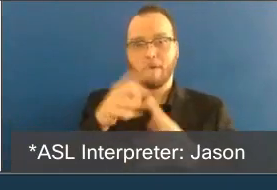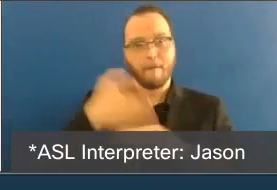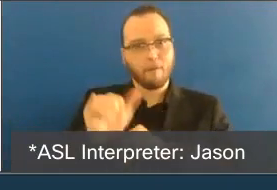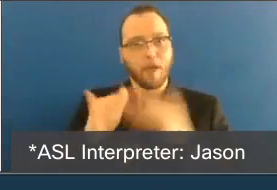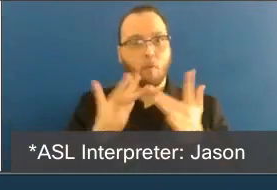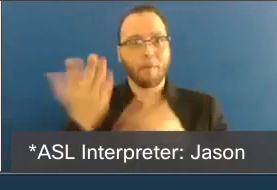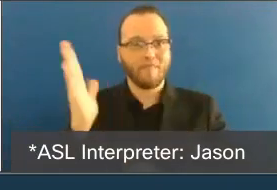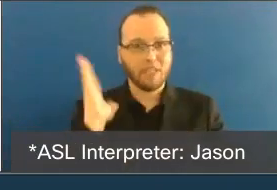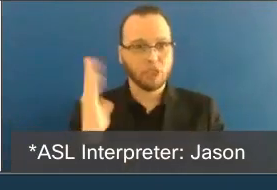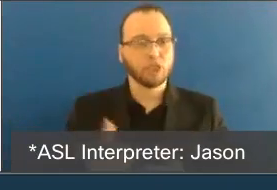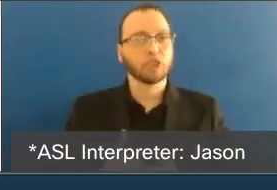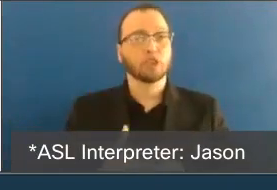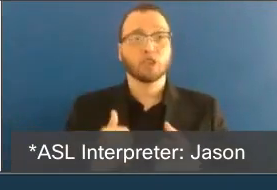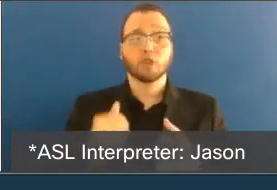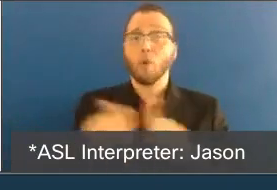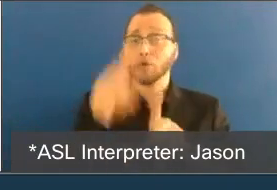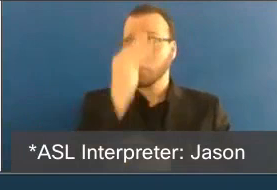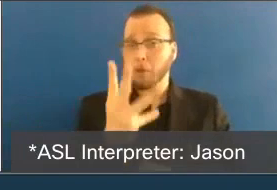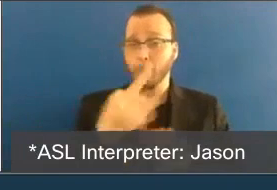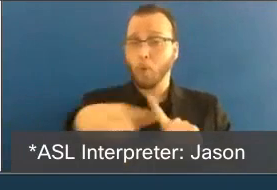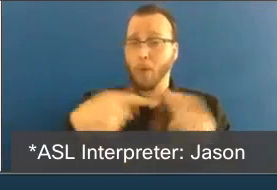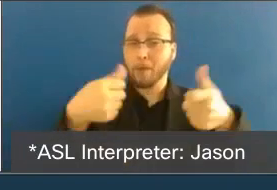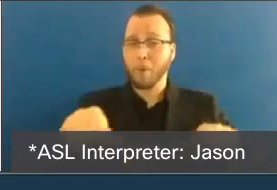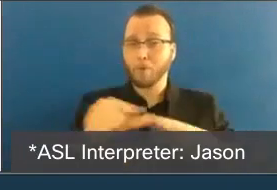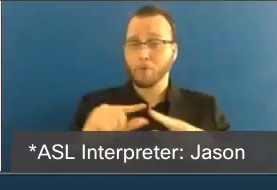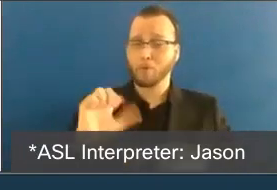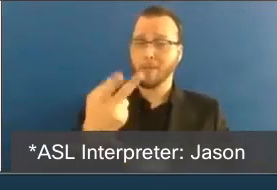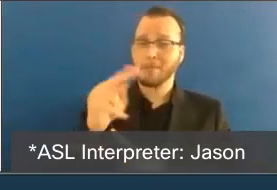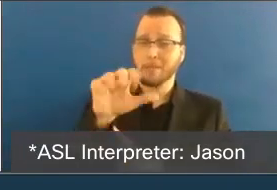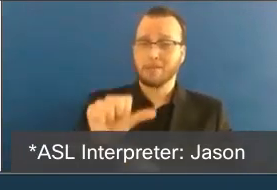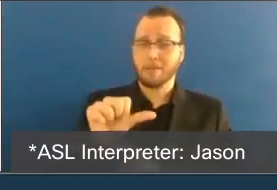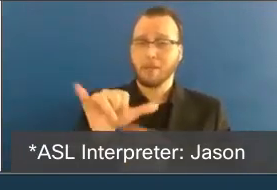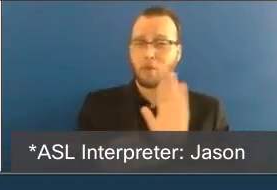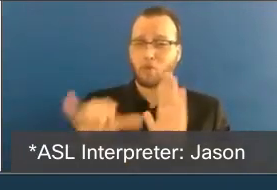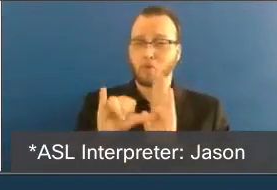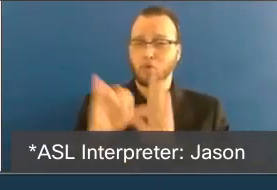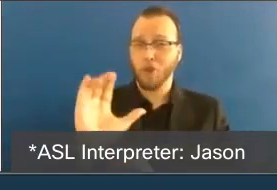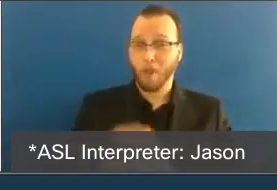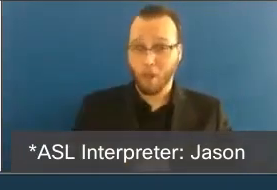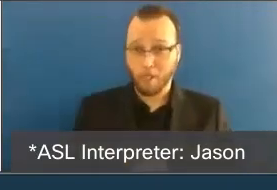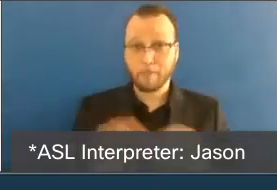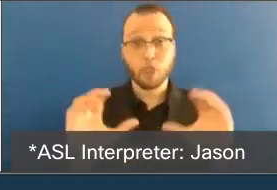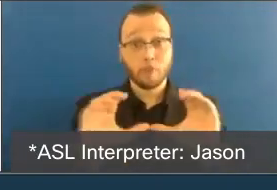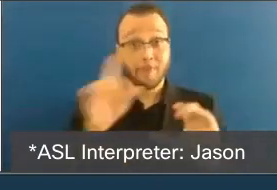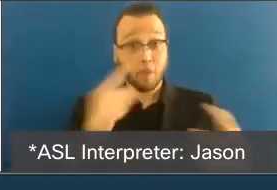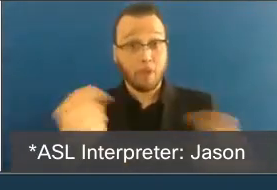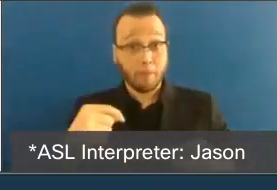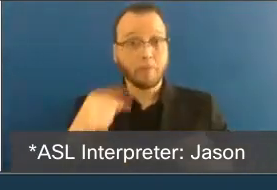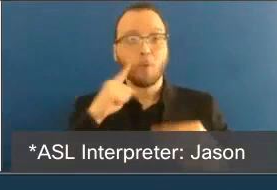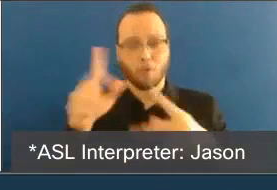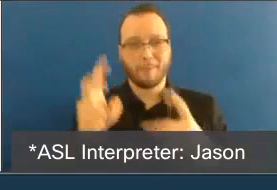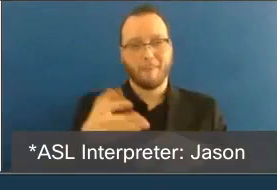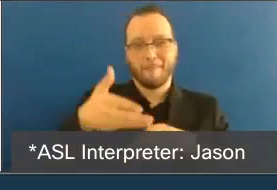webinar recording is posted to SAMHSA's YouTube channel. A certificate of attendance will be available for download at the end of the